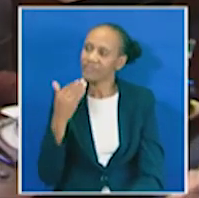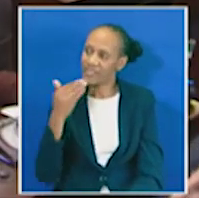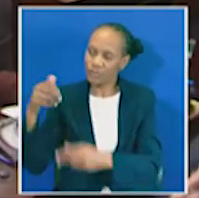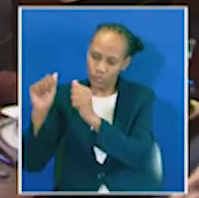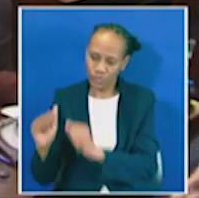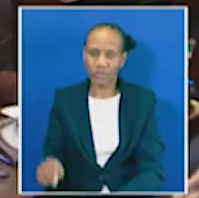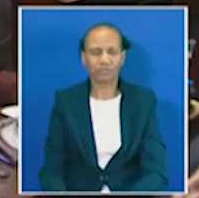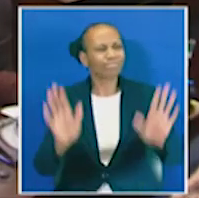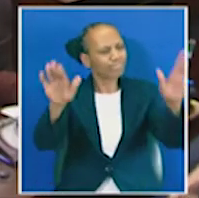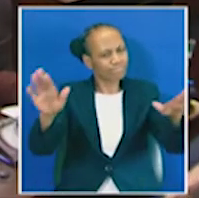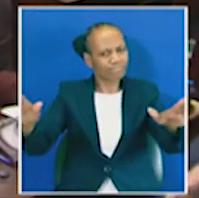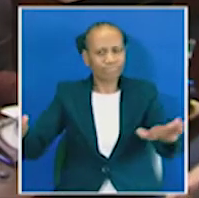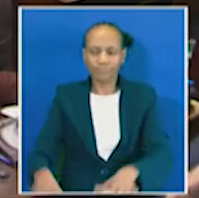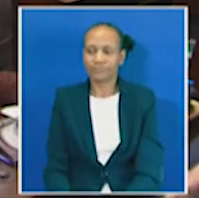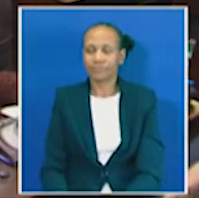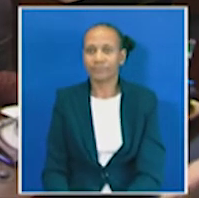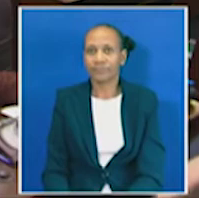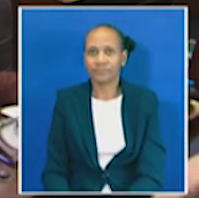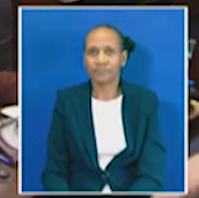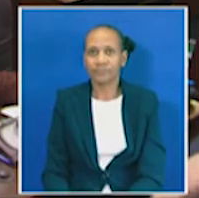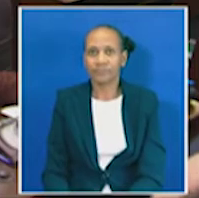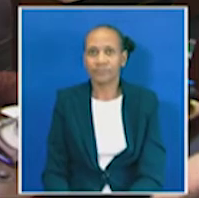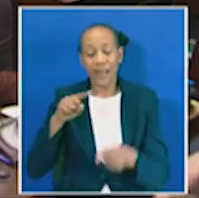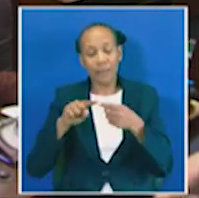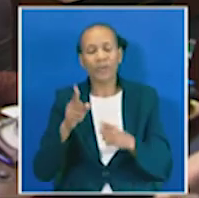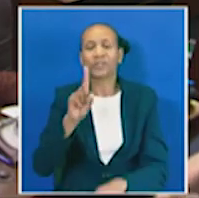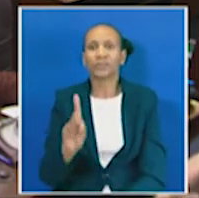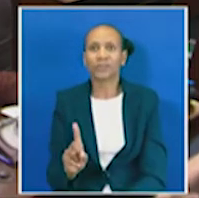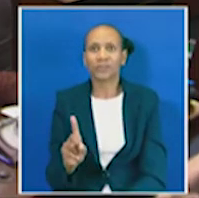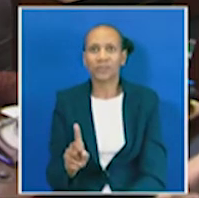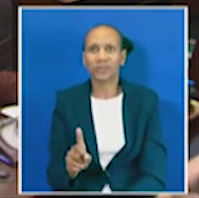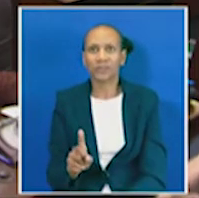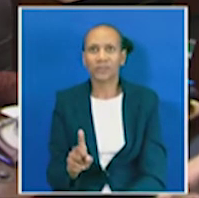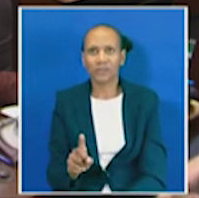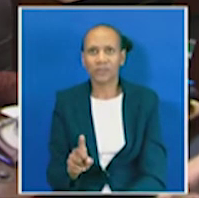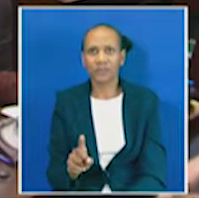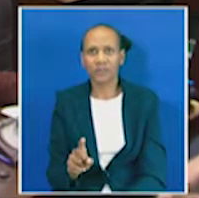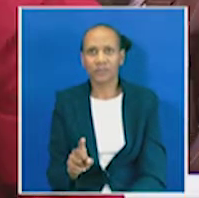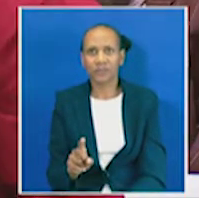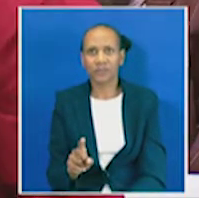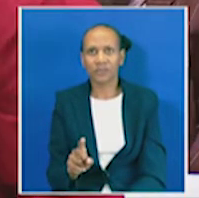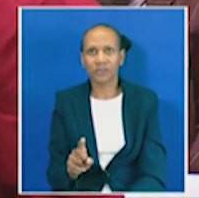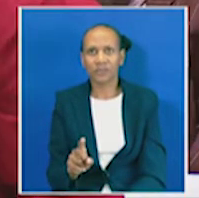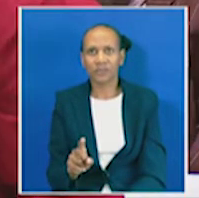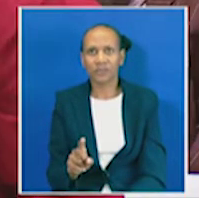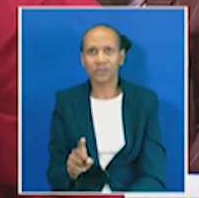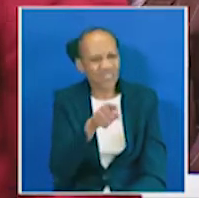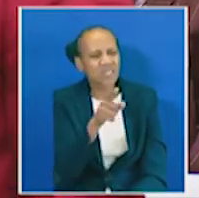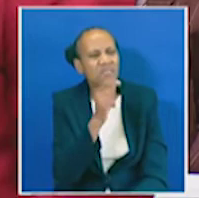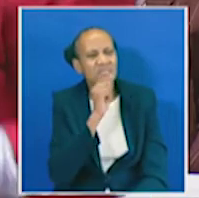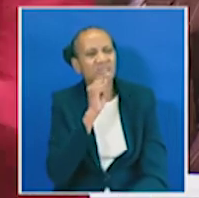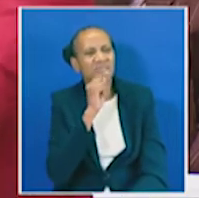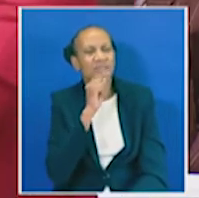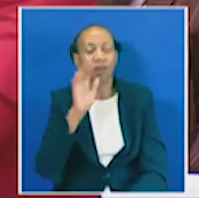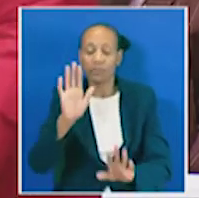Chair. Order, Honourable Members. Thank you very much, Chair of Chairs. My point of order is she referring when she was in the Nationalist Party or now? Honourable